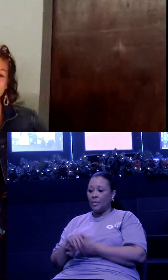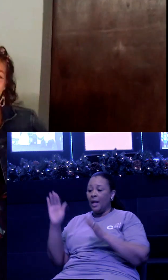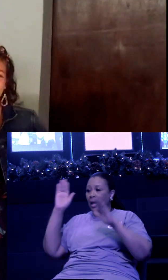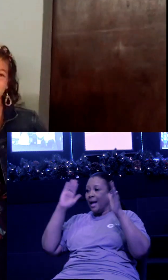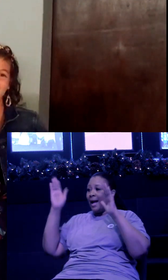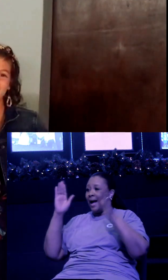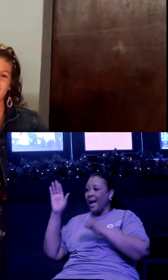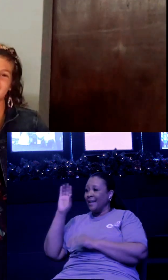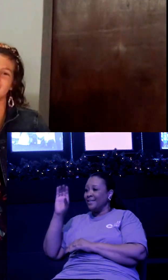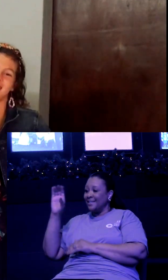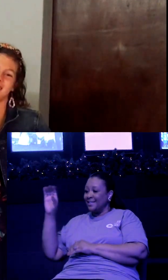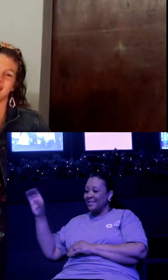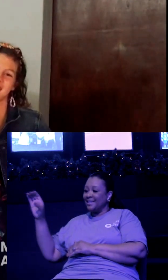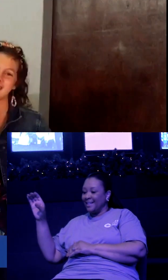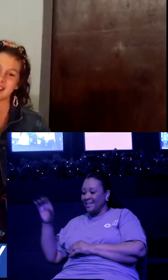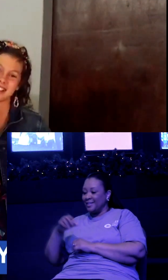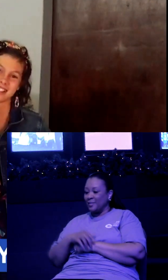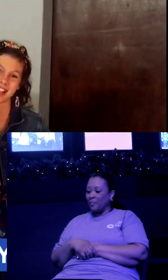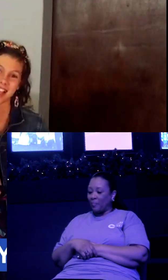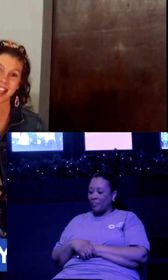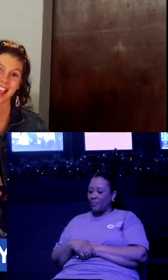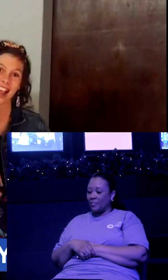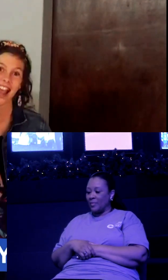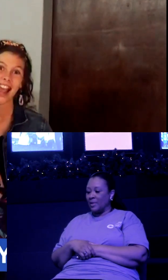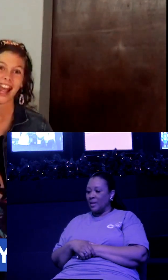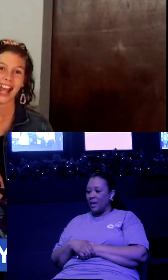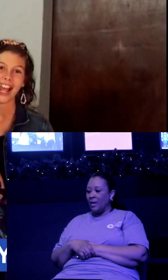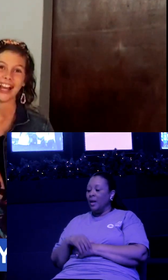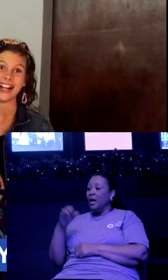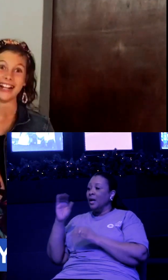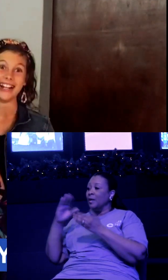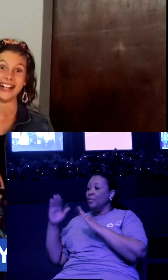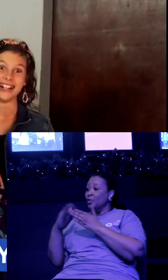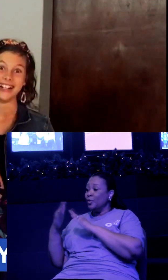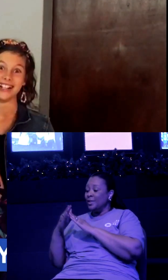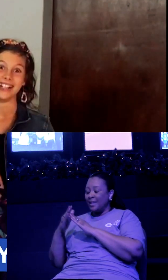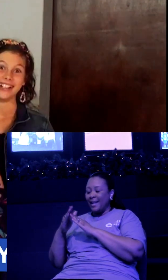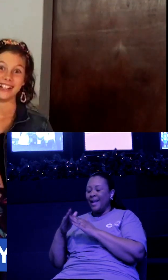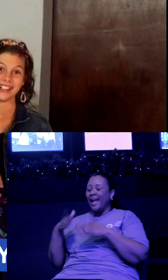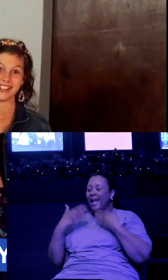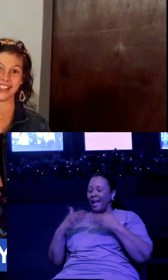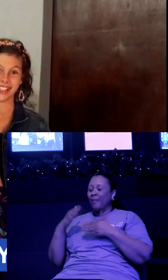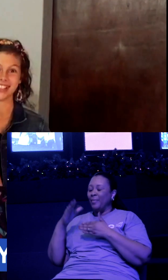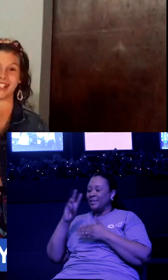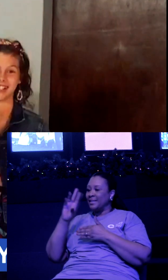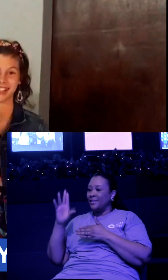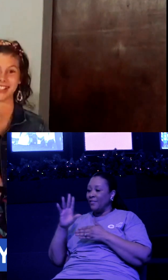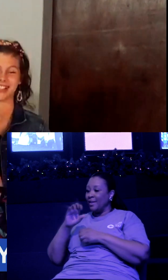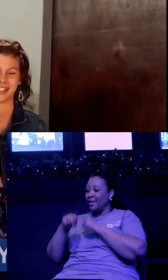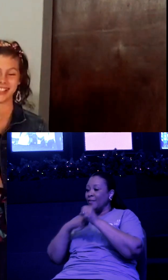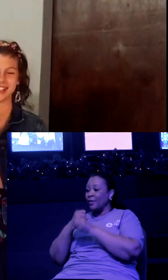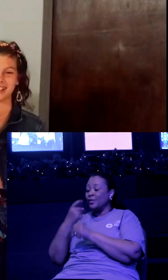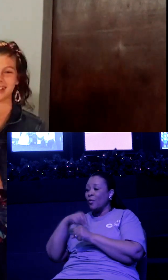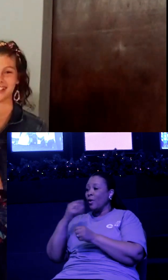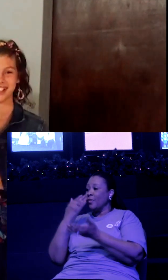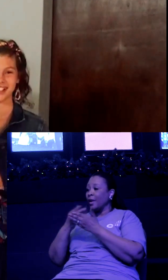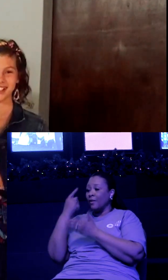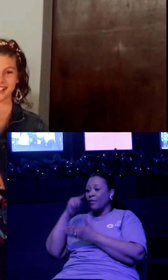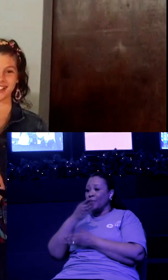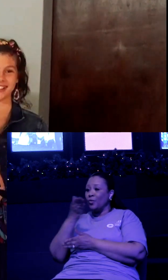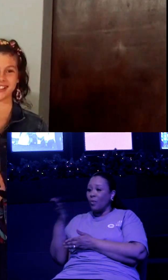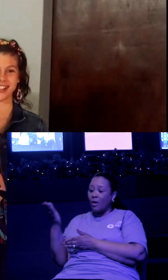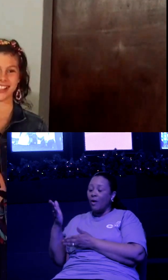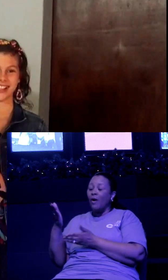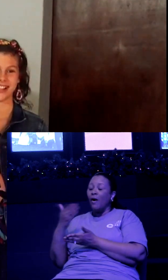Hi, Community Christian Church. Community, happy 65th anniversary. We are so thankful for you guys. Thank